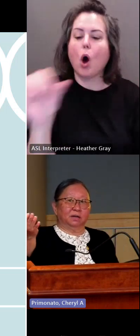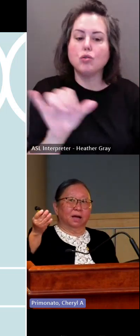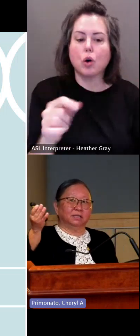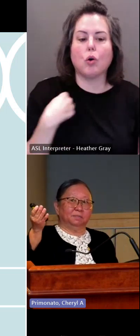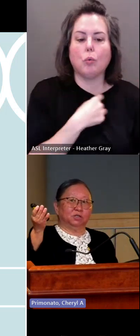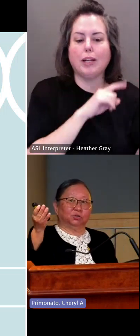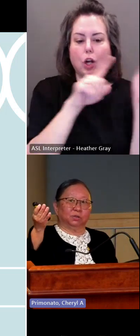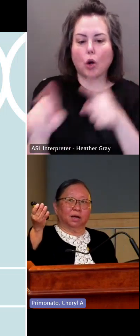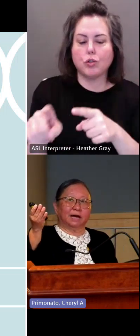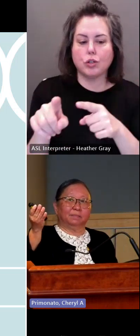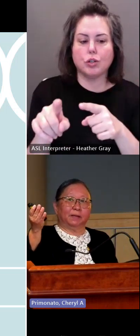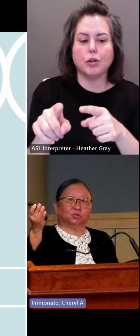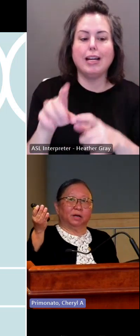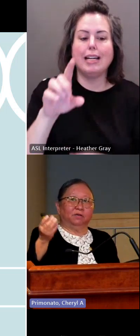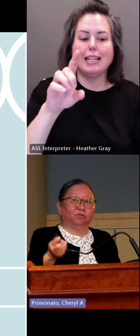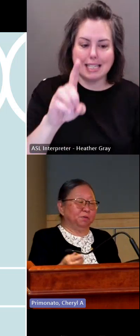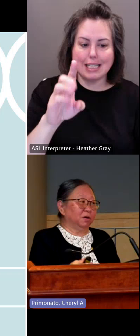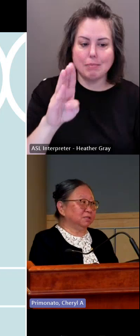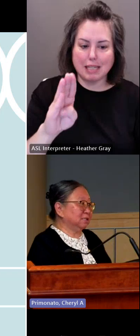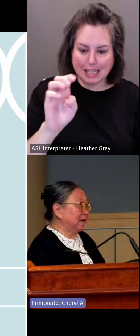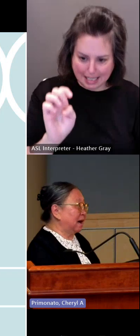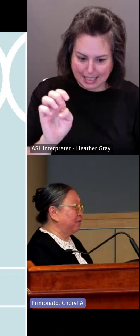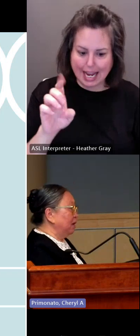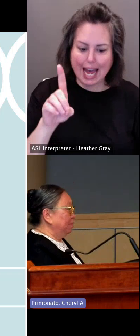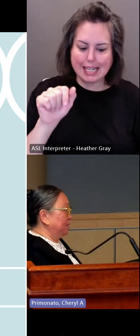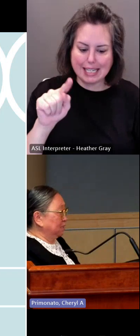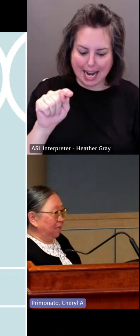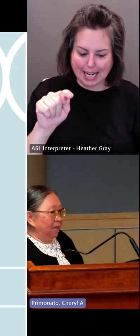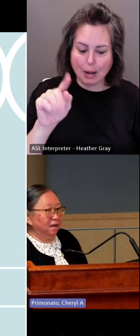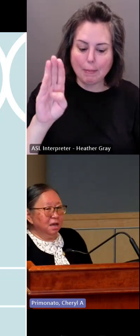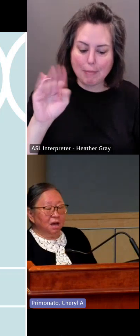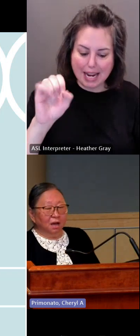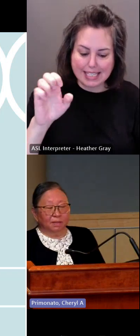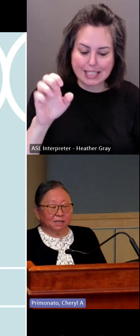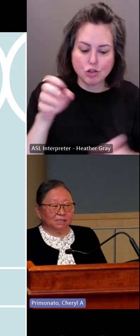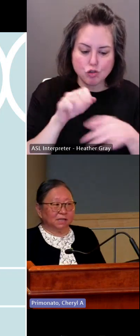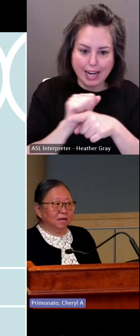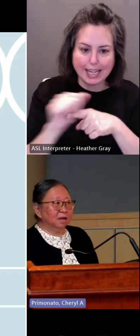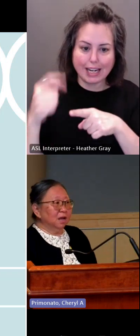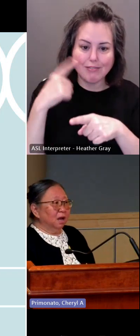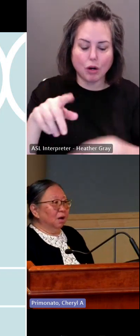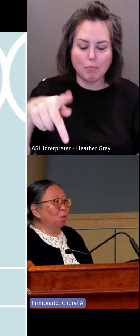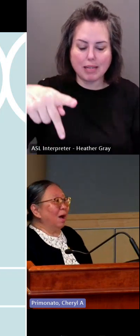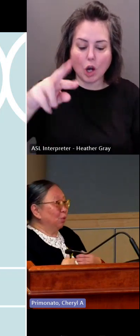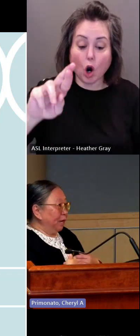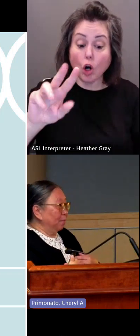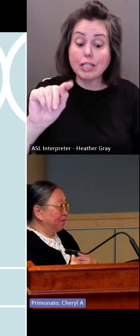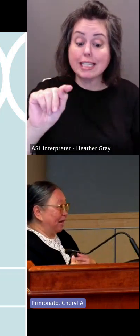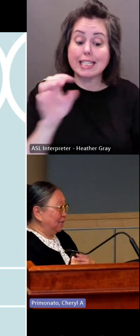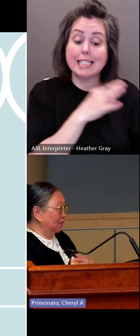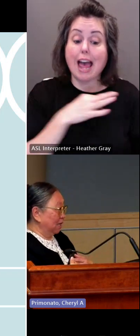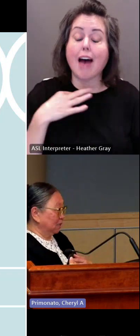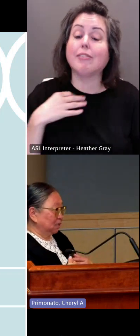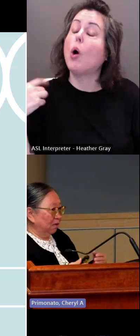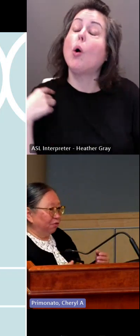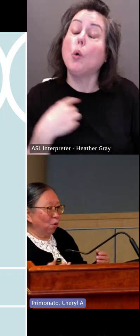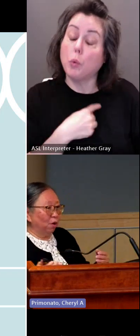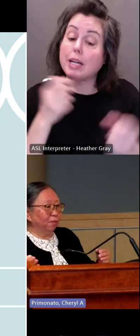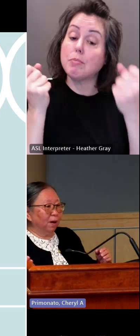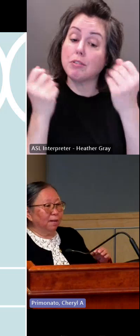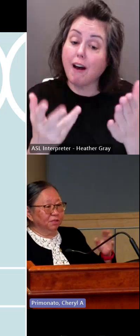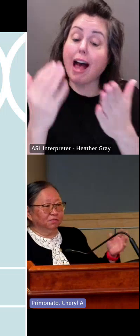DB database training for PRT staff. Because again, as I stated, while we are providing the